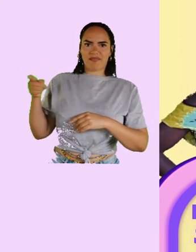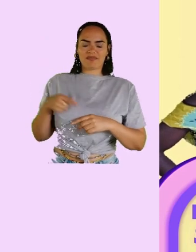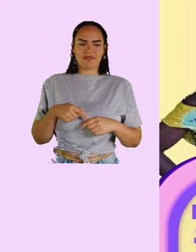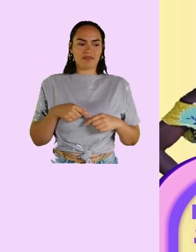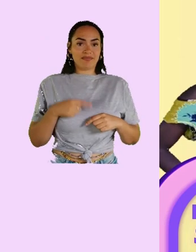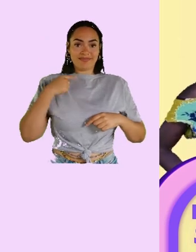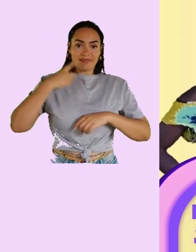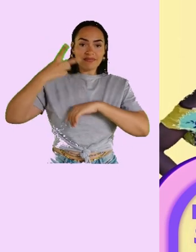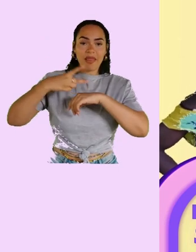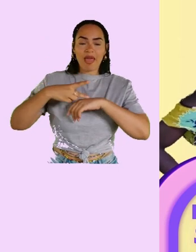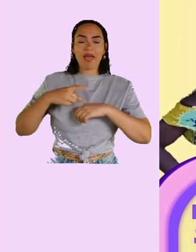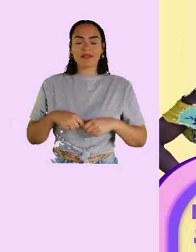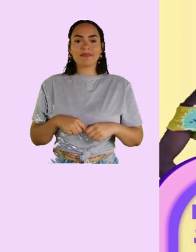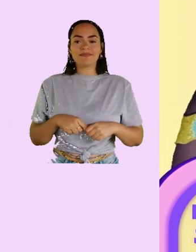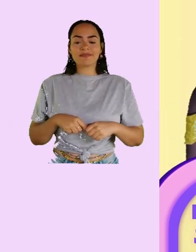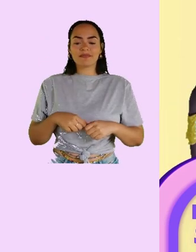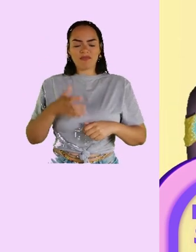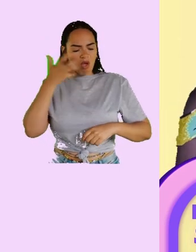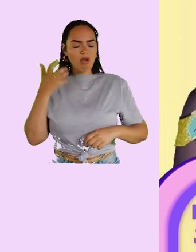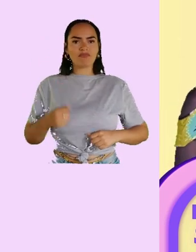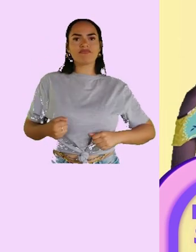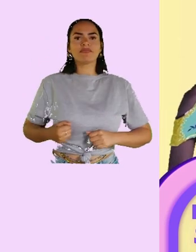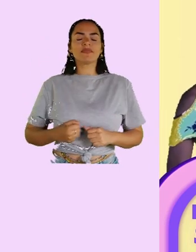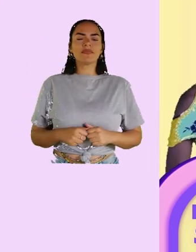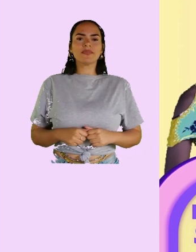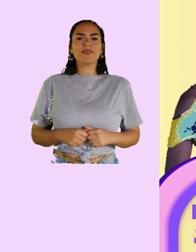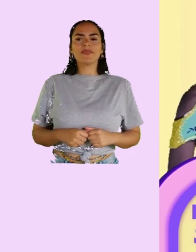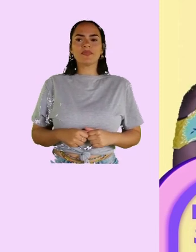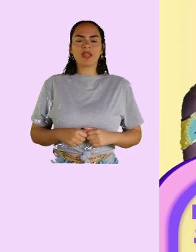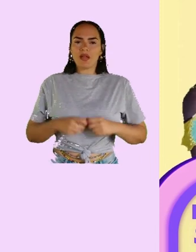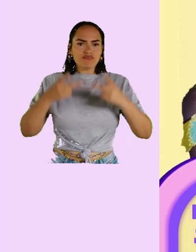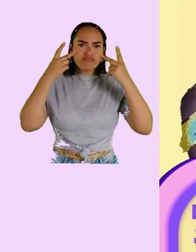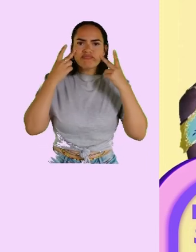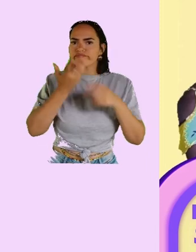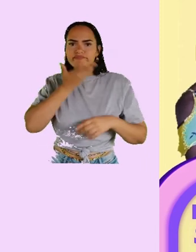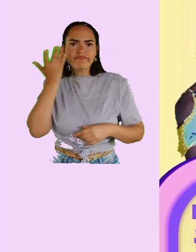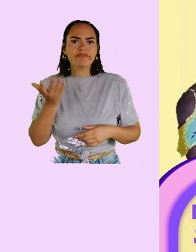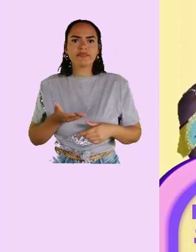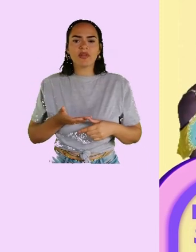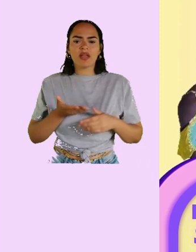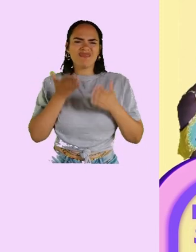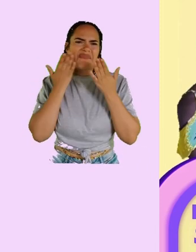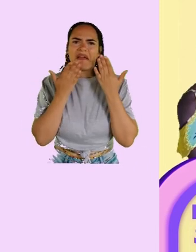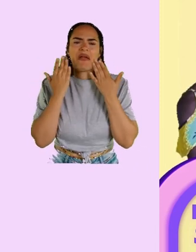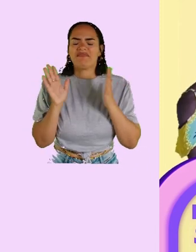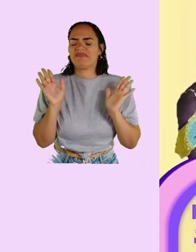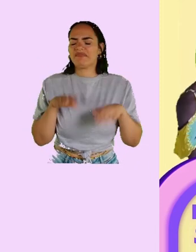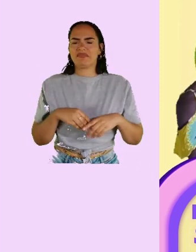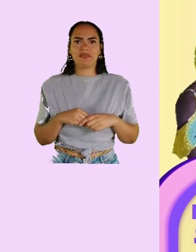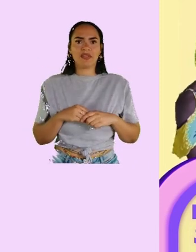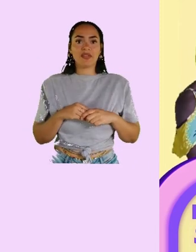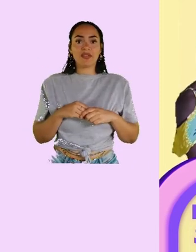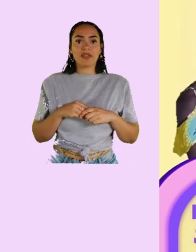a black person. I'm also hot. I don't have glasses on. I don't have any makeup. I do have a